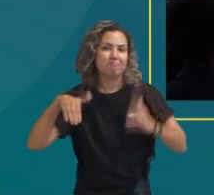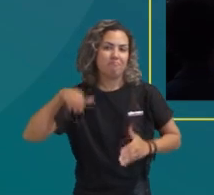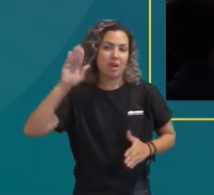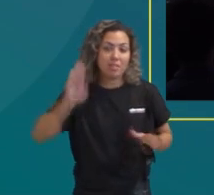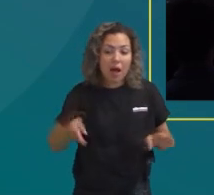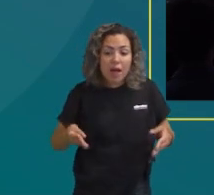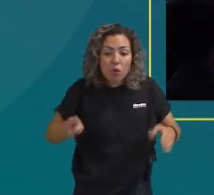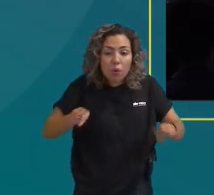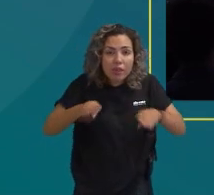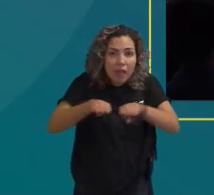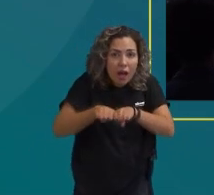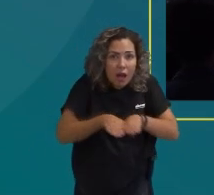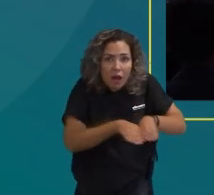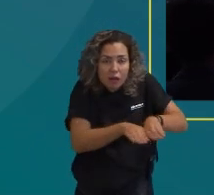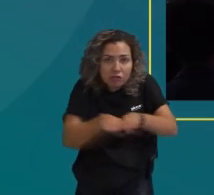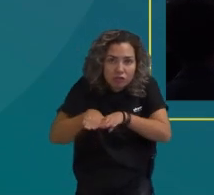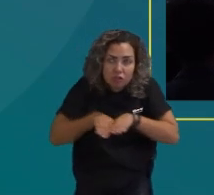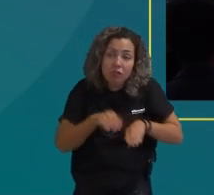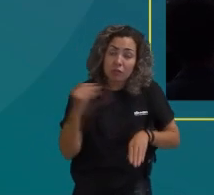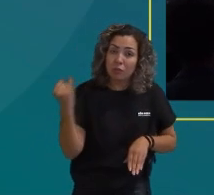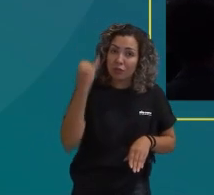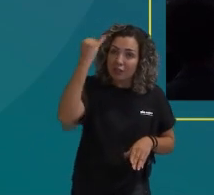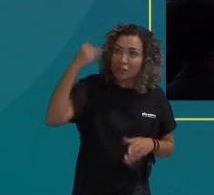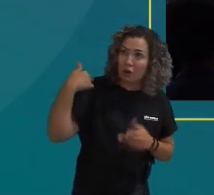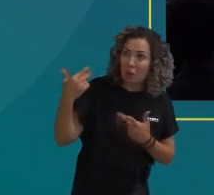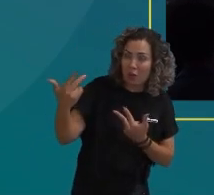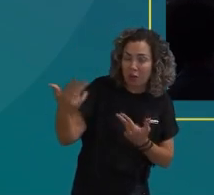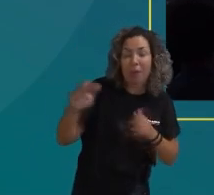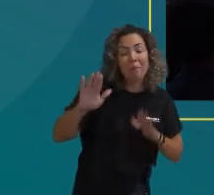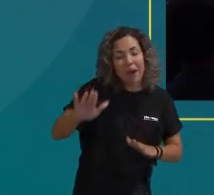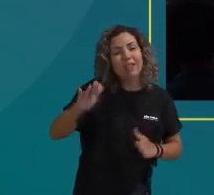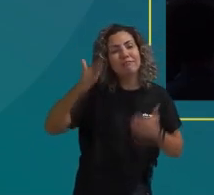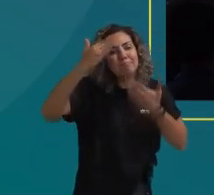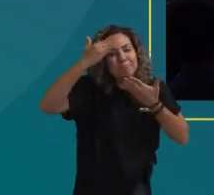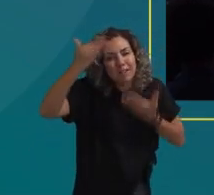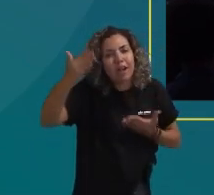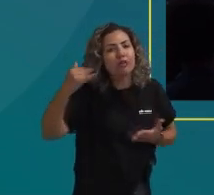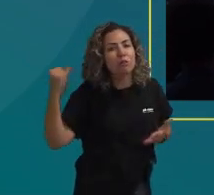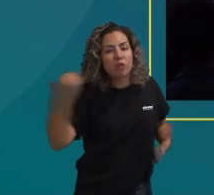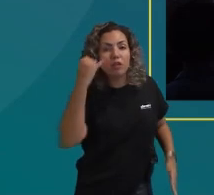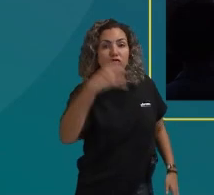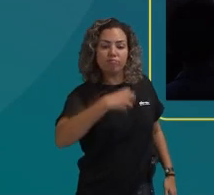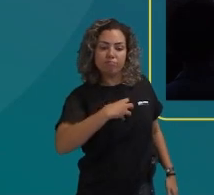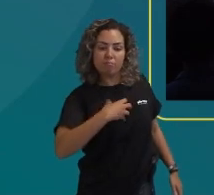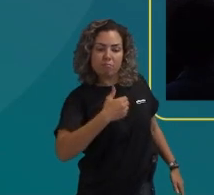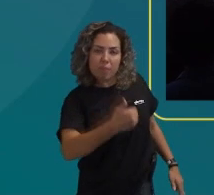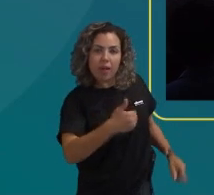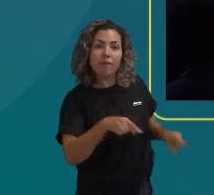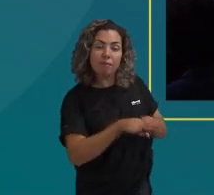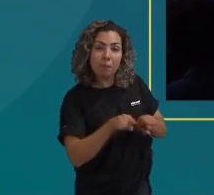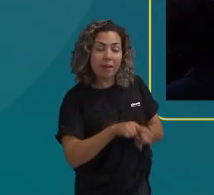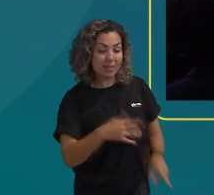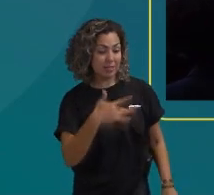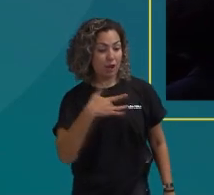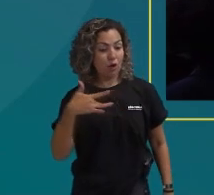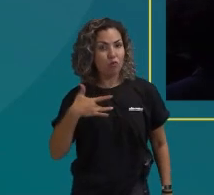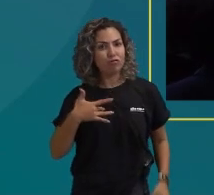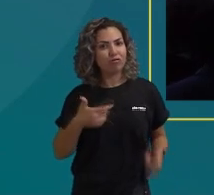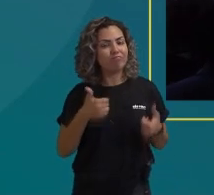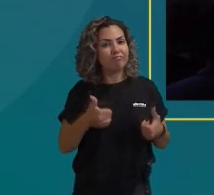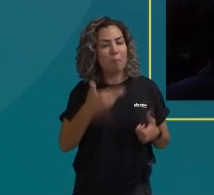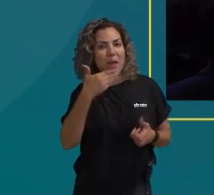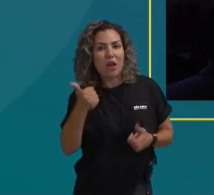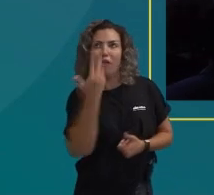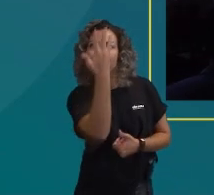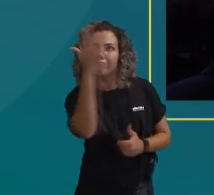statement, but also very much the issue of wellness and actual health benefits of nature. And I just want to say this